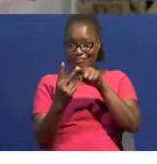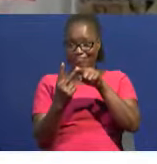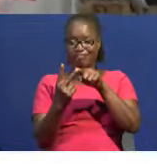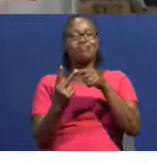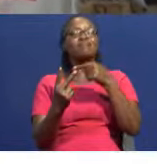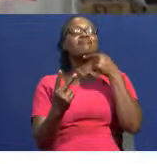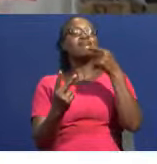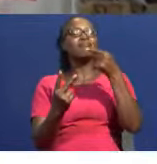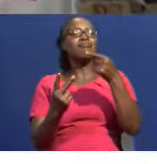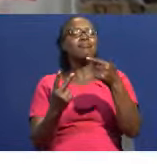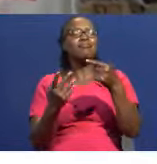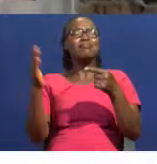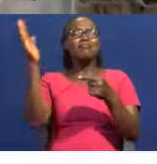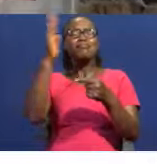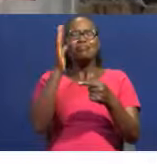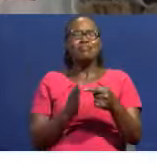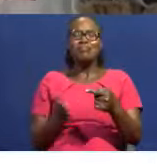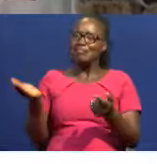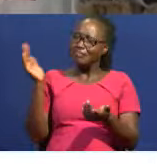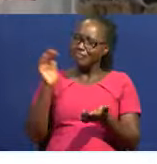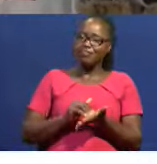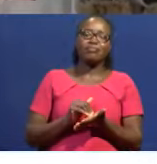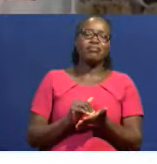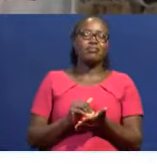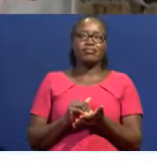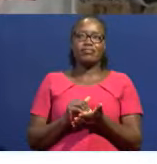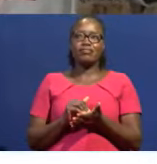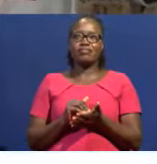Nasema, we will never again